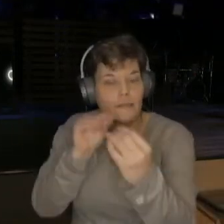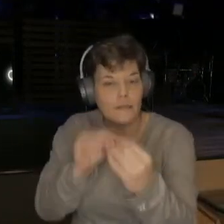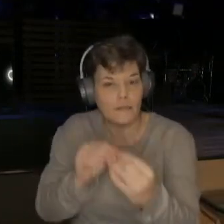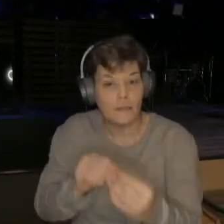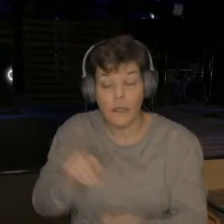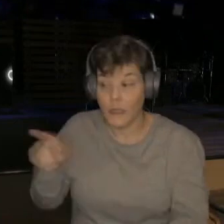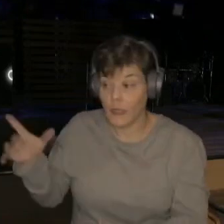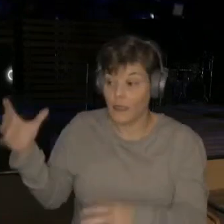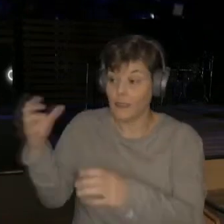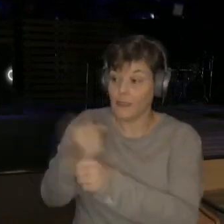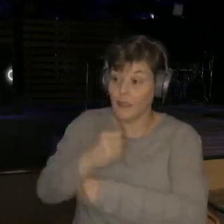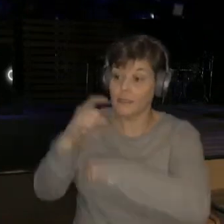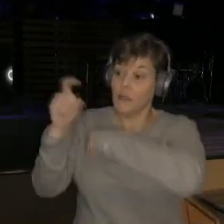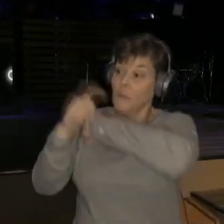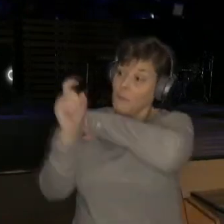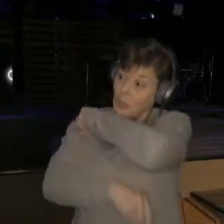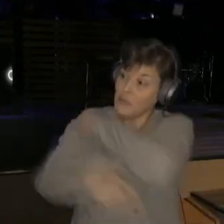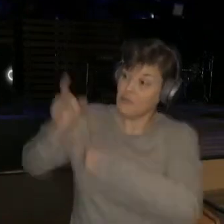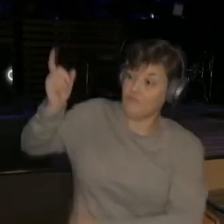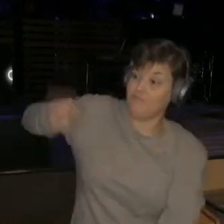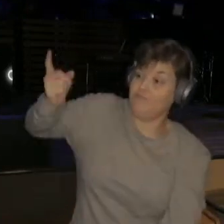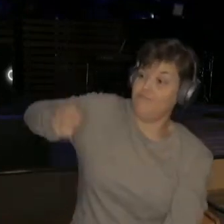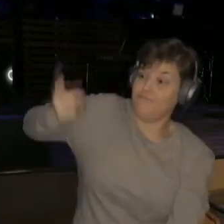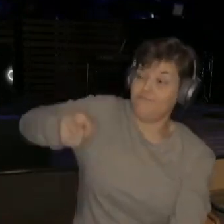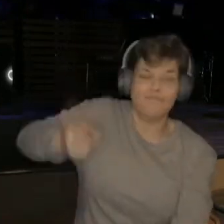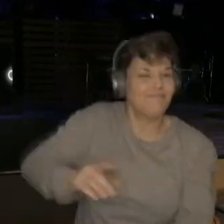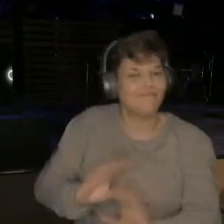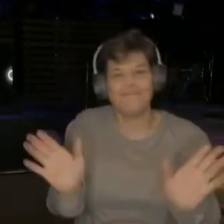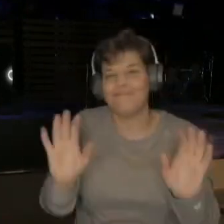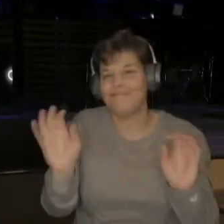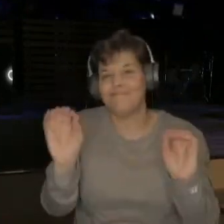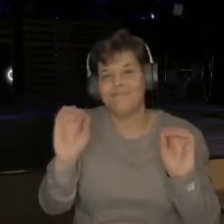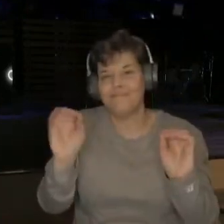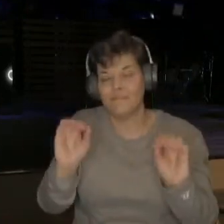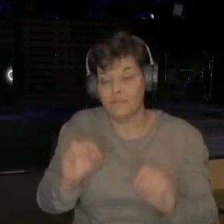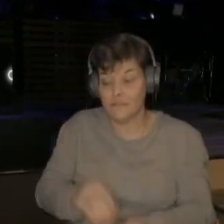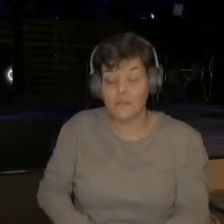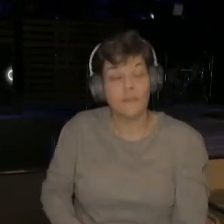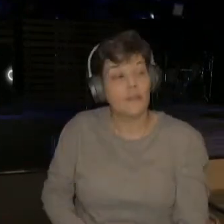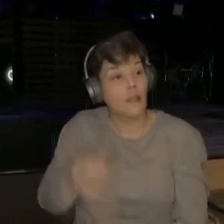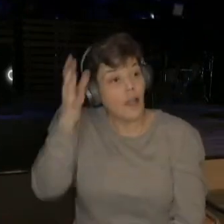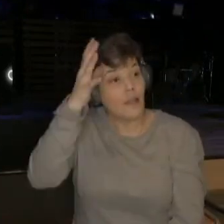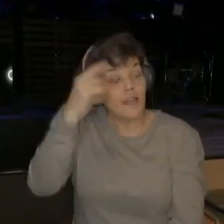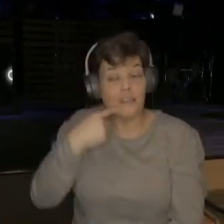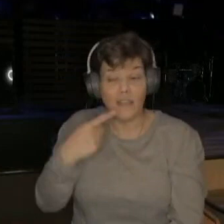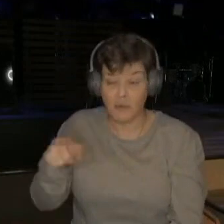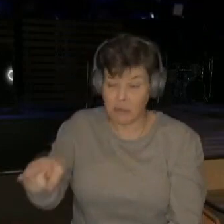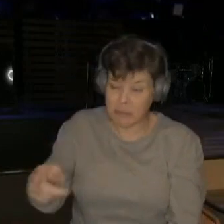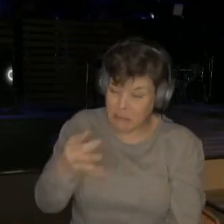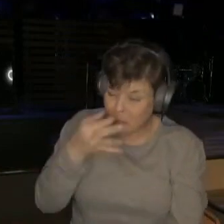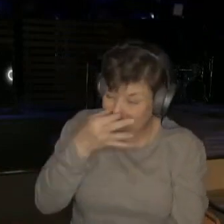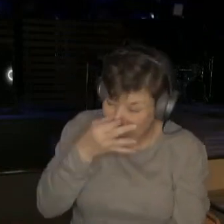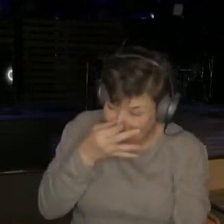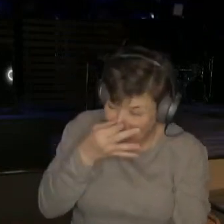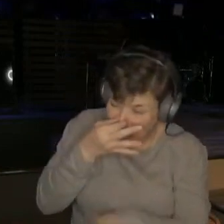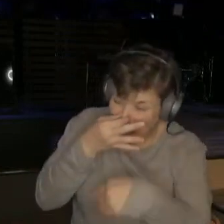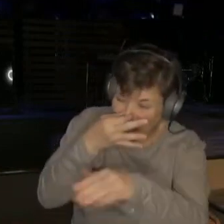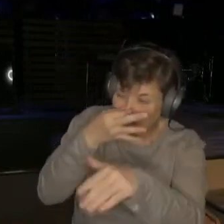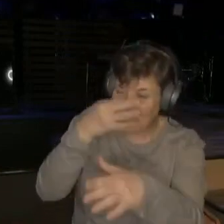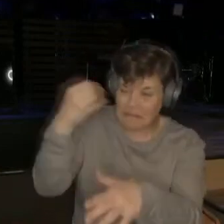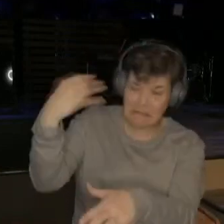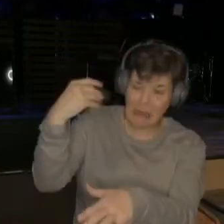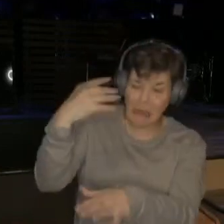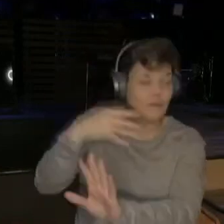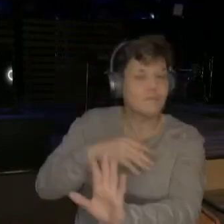yourself now?" Or, "Boy, you stink. Go clean yourself up first. Then we're going to have a